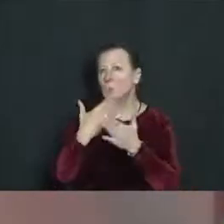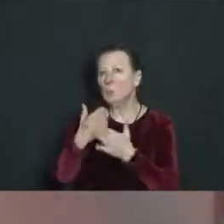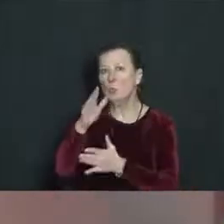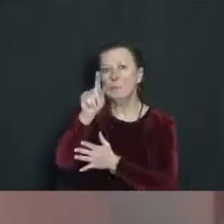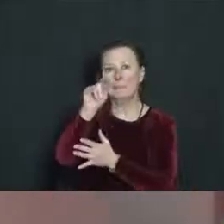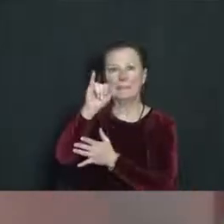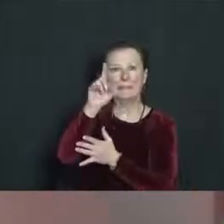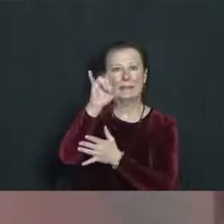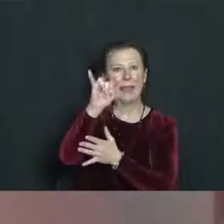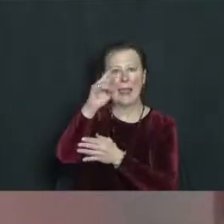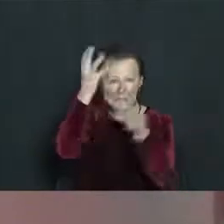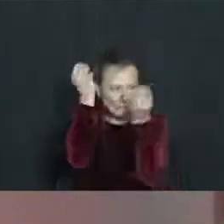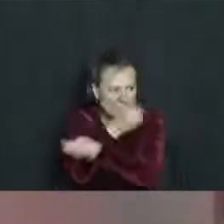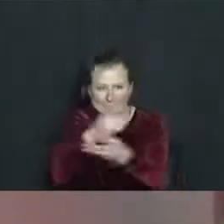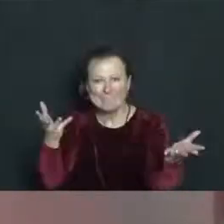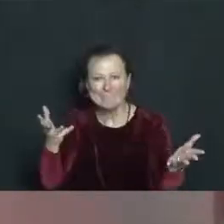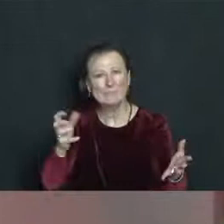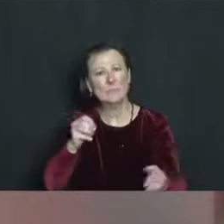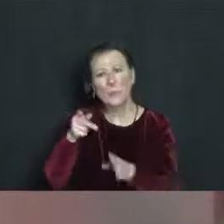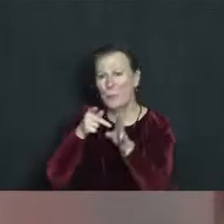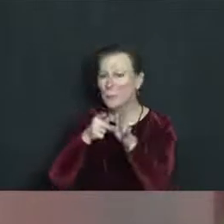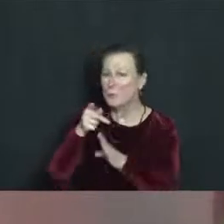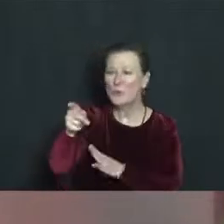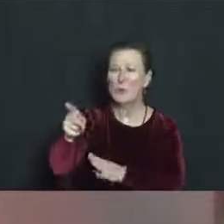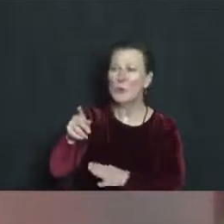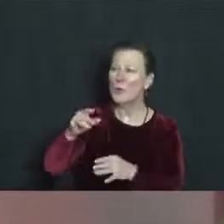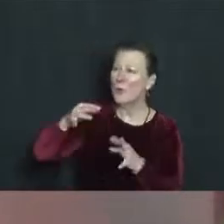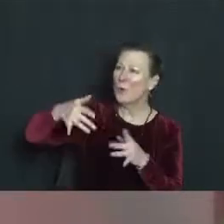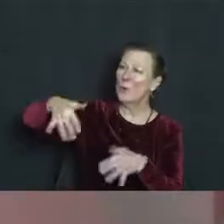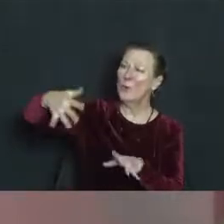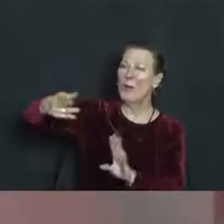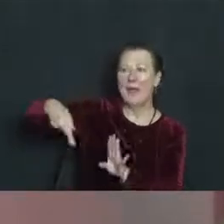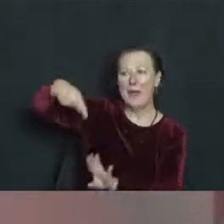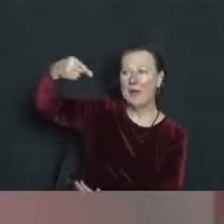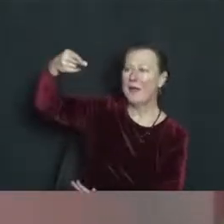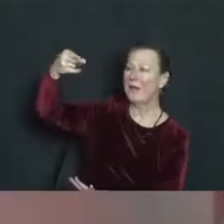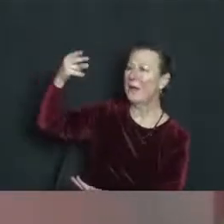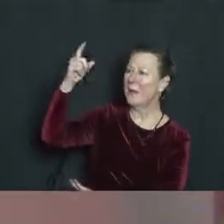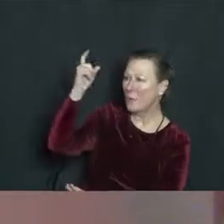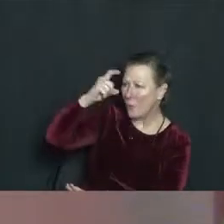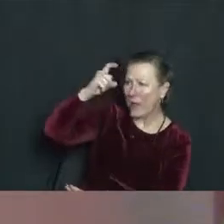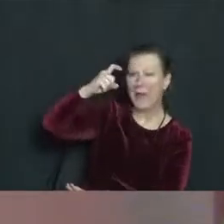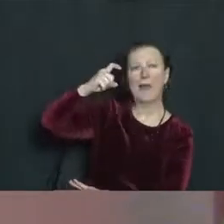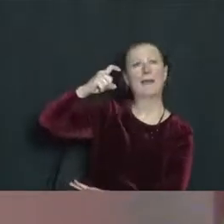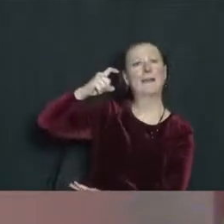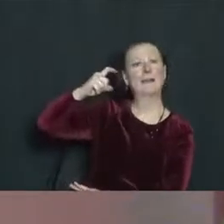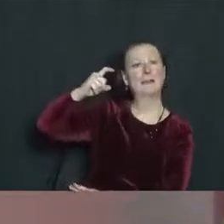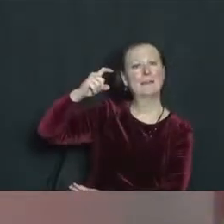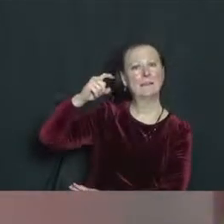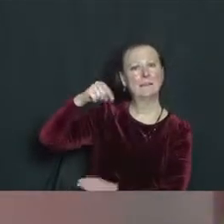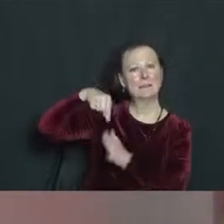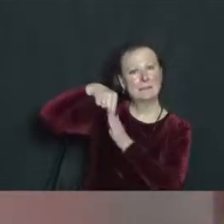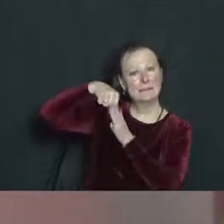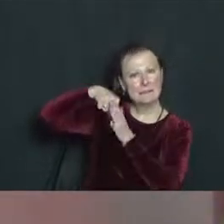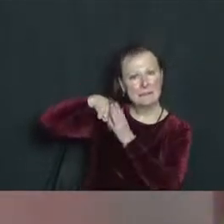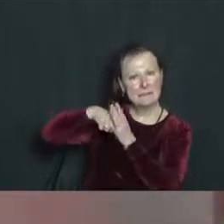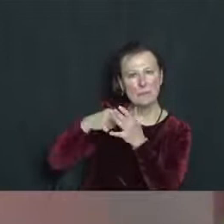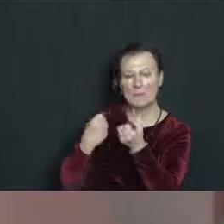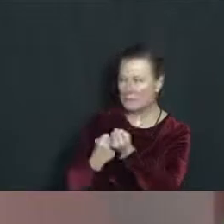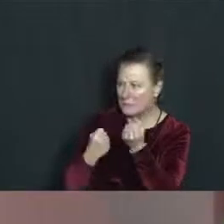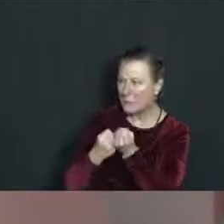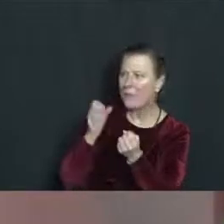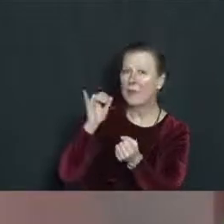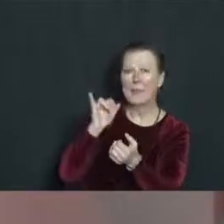was something so pure, so lofty, so wise, so deeply reassuring about